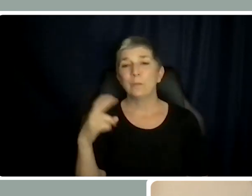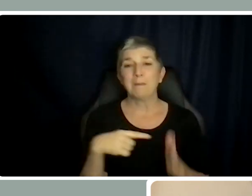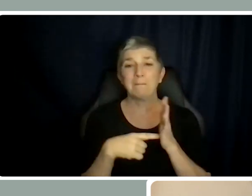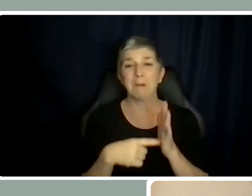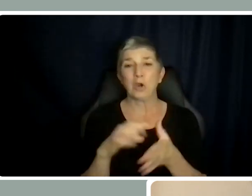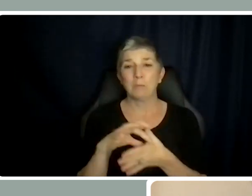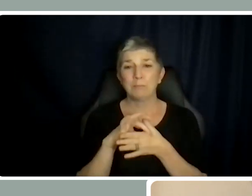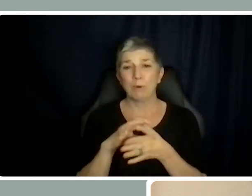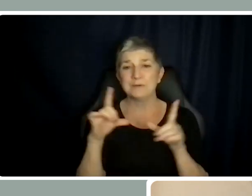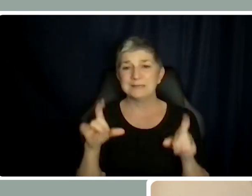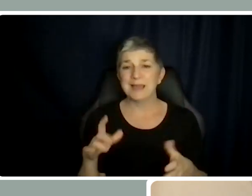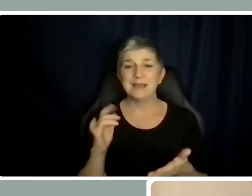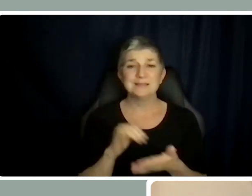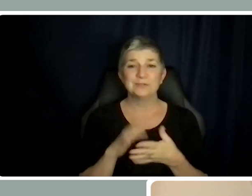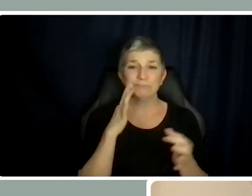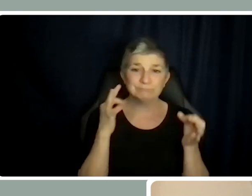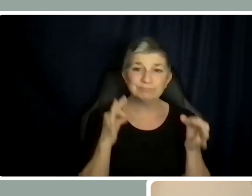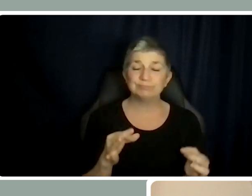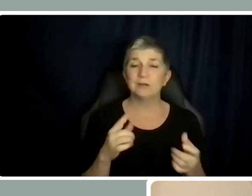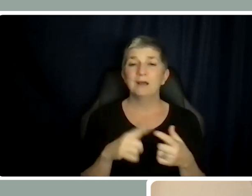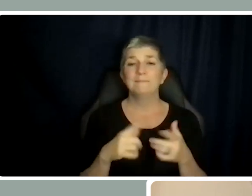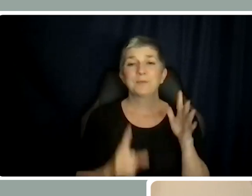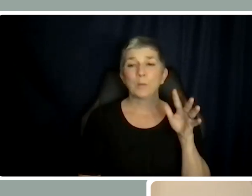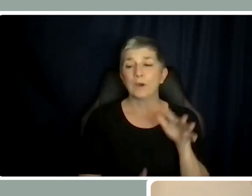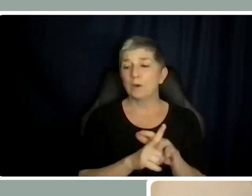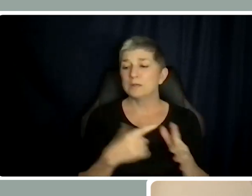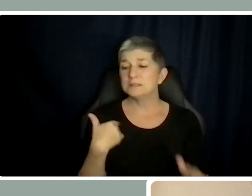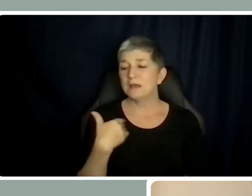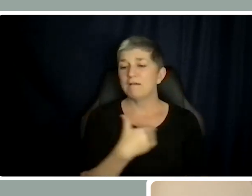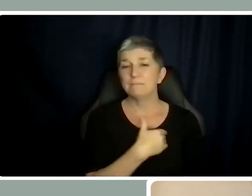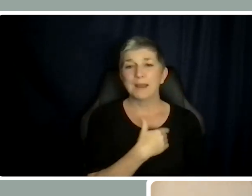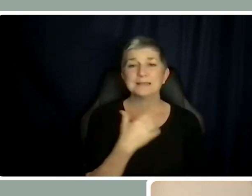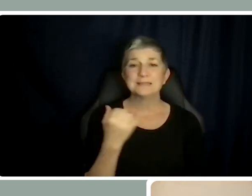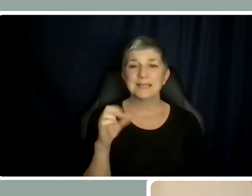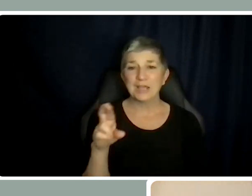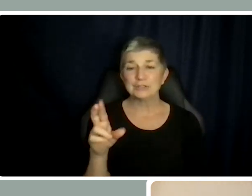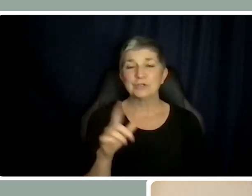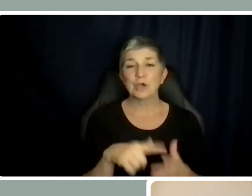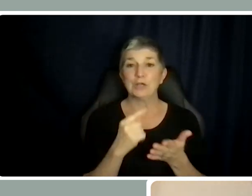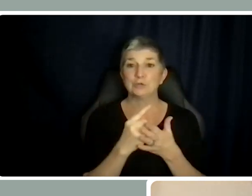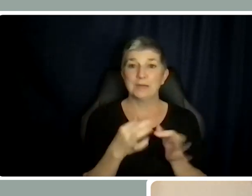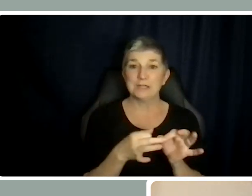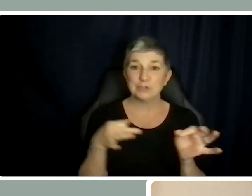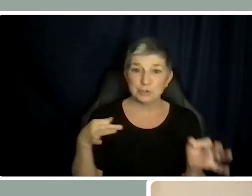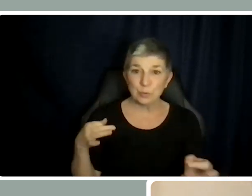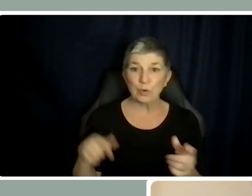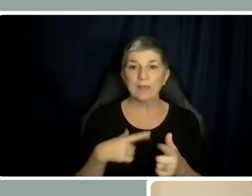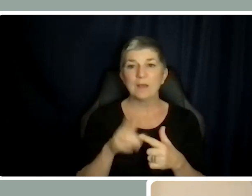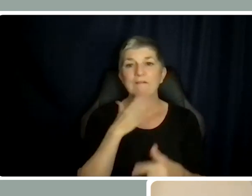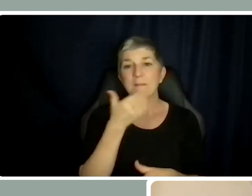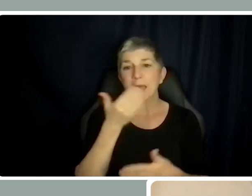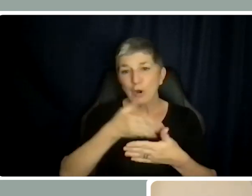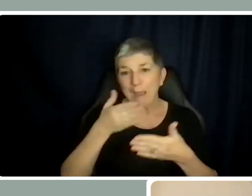do to detect a recurrence of breast cancer and treat it sooner, so that you would have a better outcome, so that